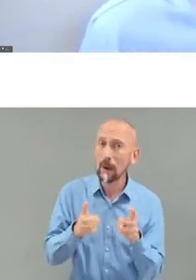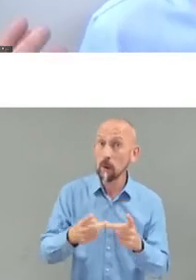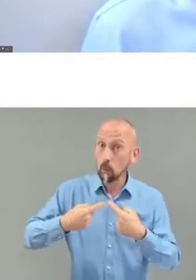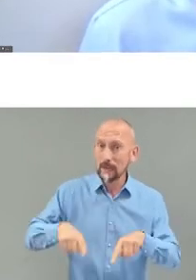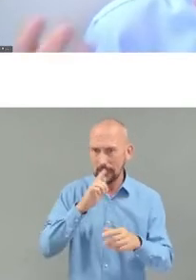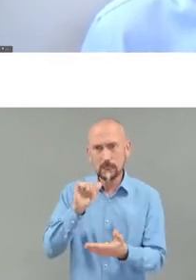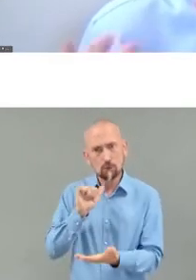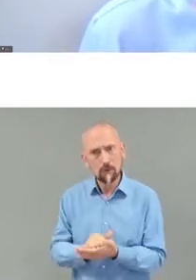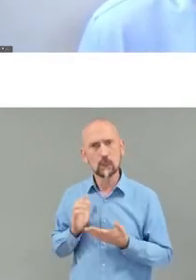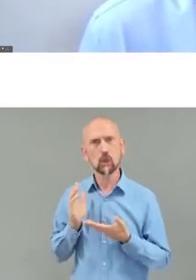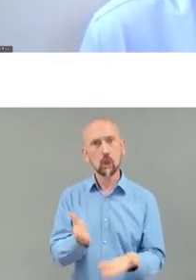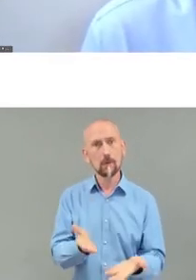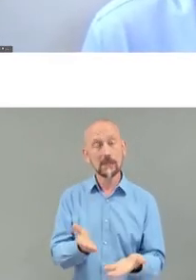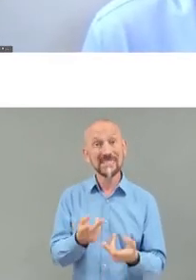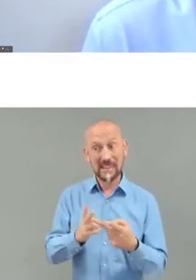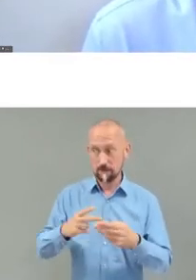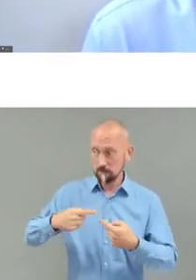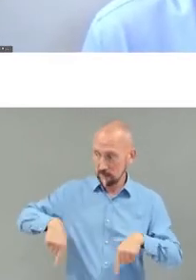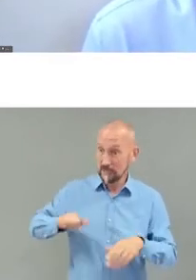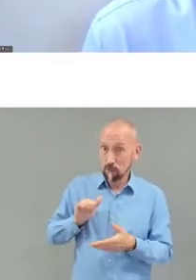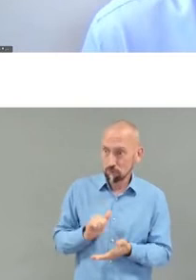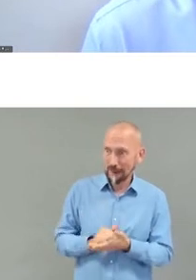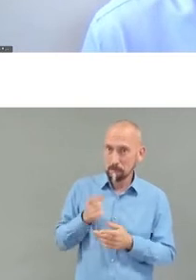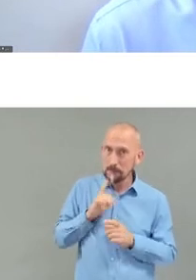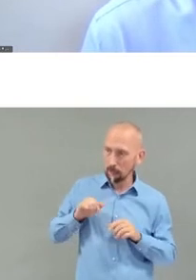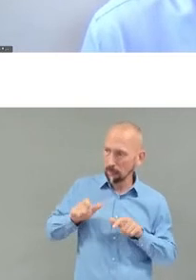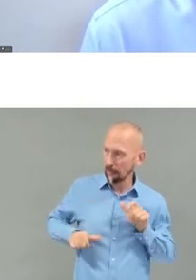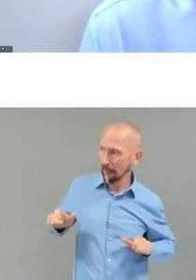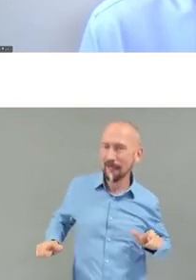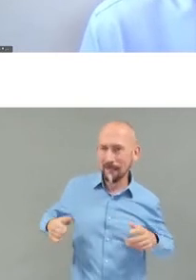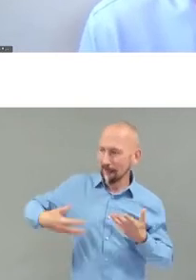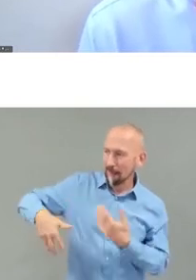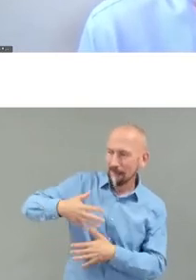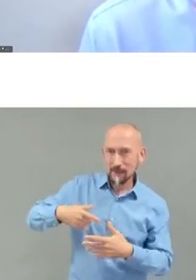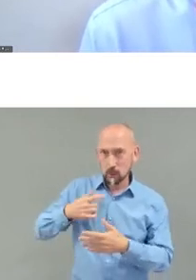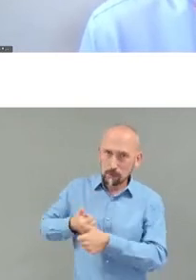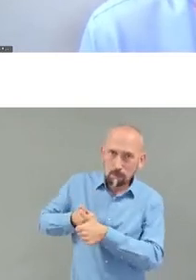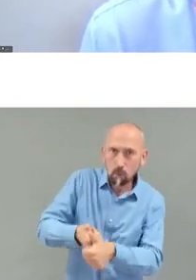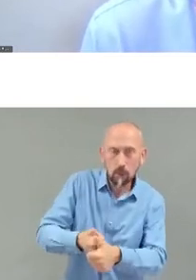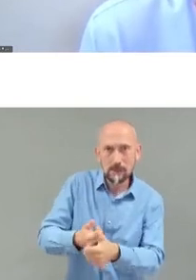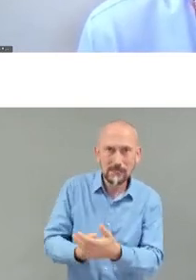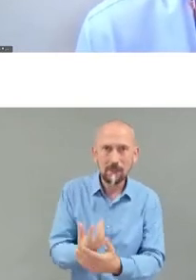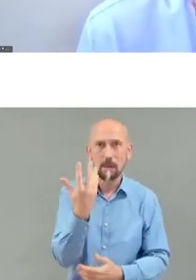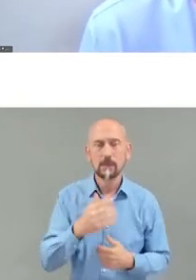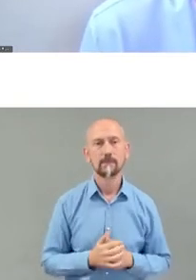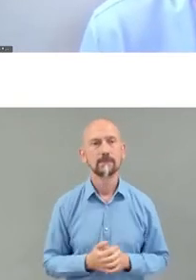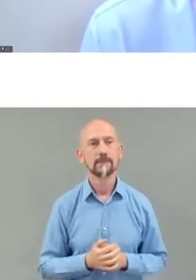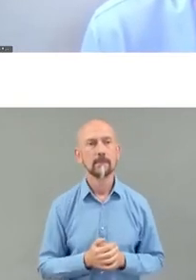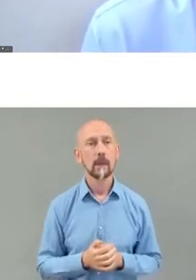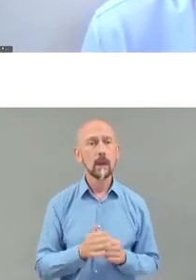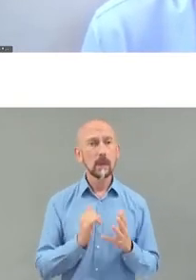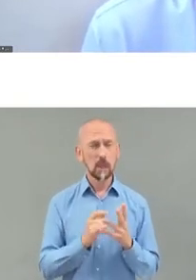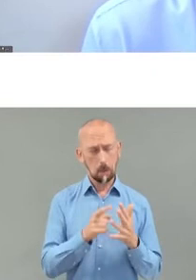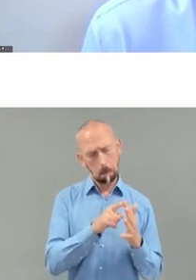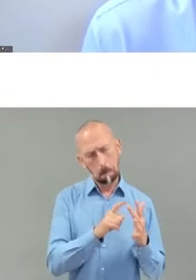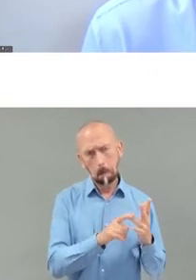the right sort of range of voices there to help us develop them. So I picked up on those couple of things. I'm going to now hand across